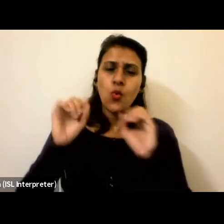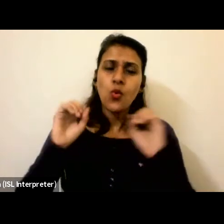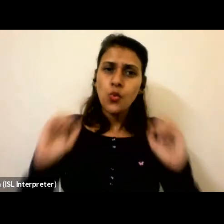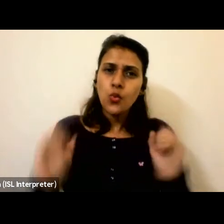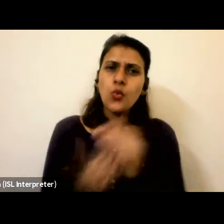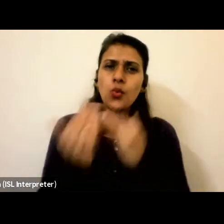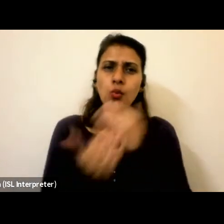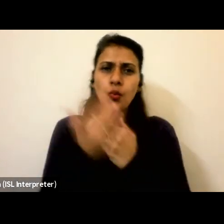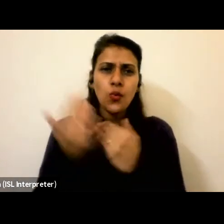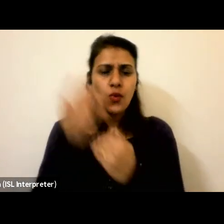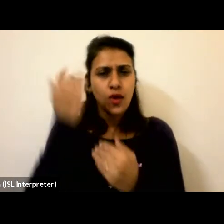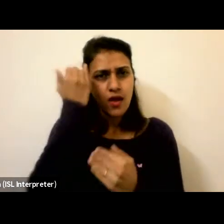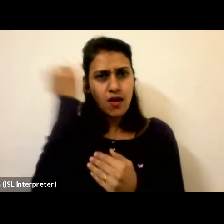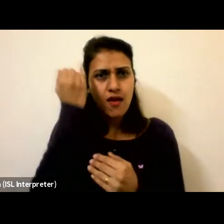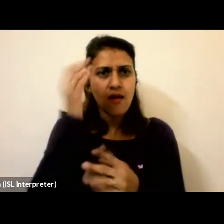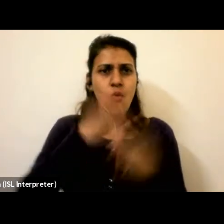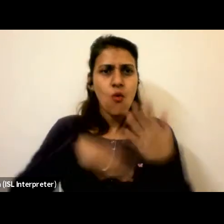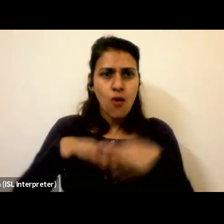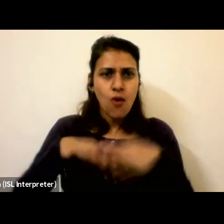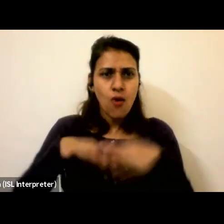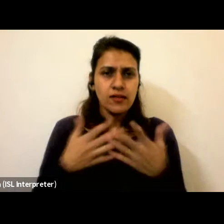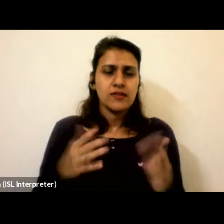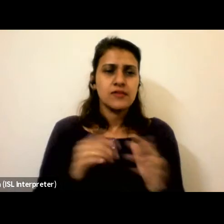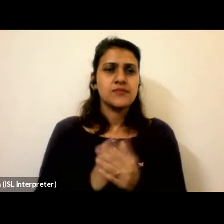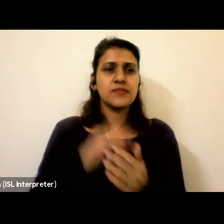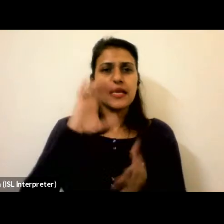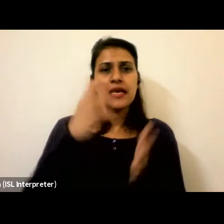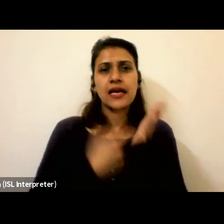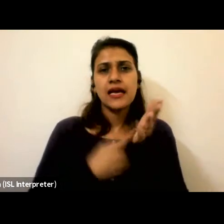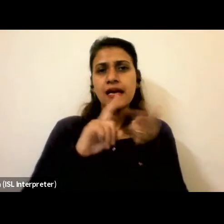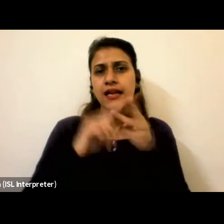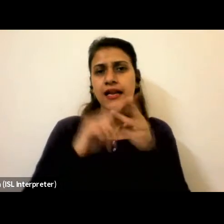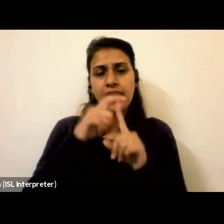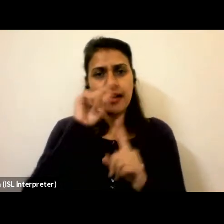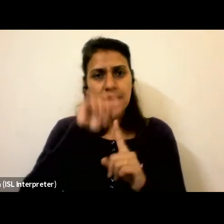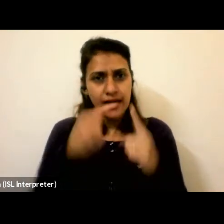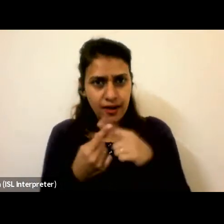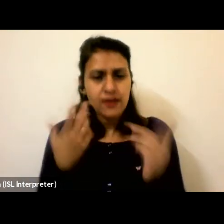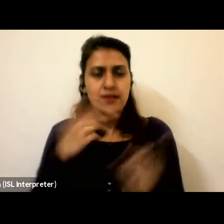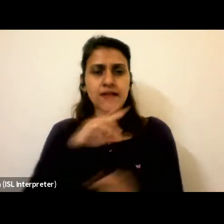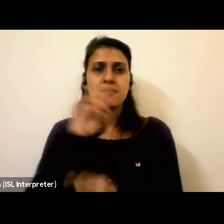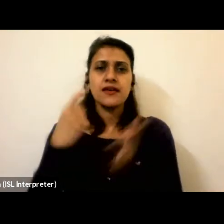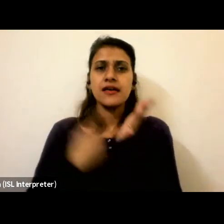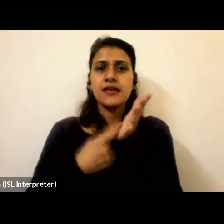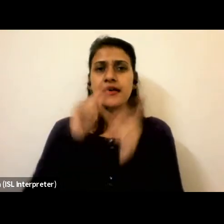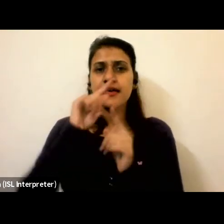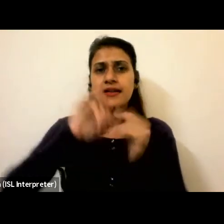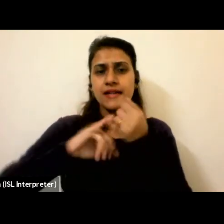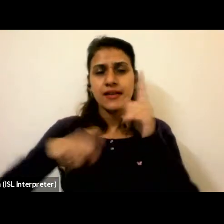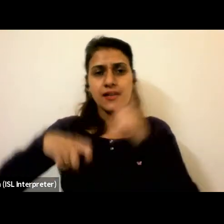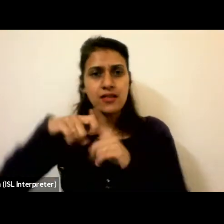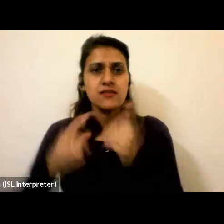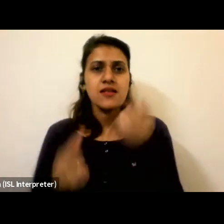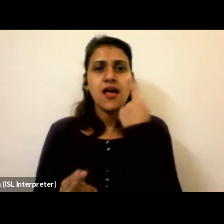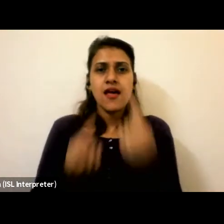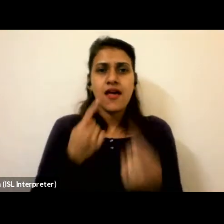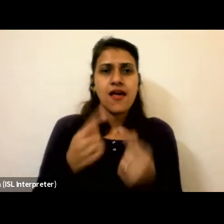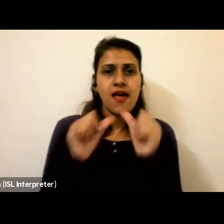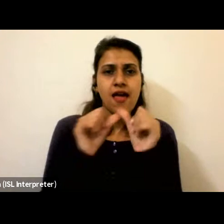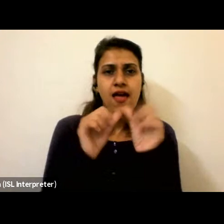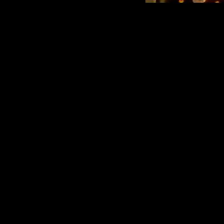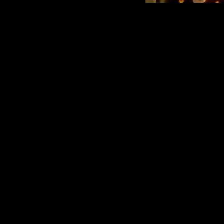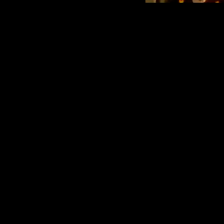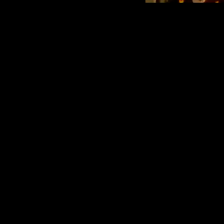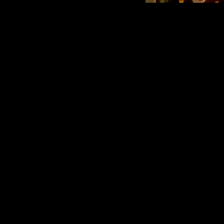option, Credit Risk Analyst, for totally visually impaired persons. Ladies and gentlemen, Ajay Minocha.